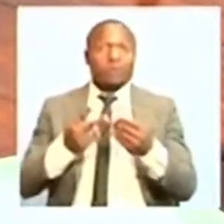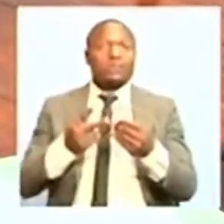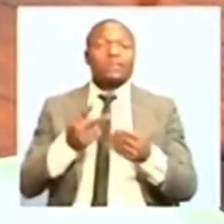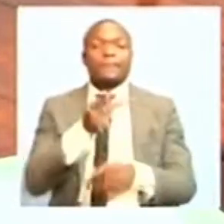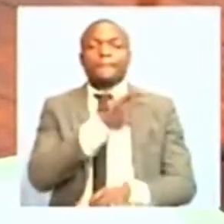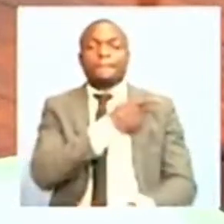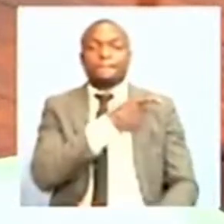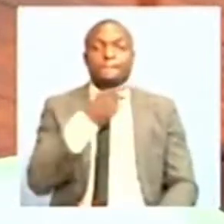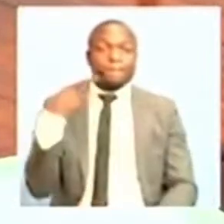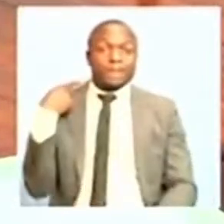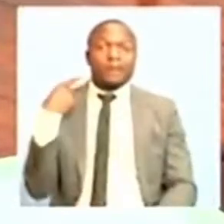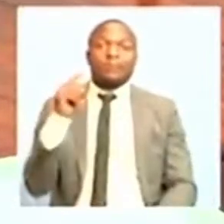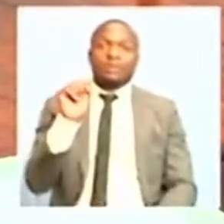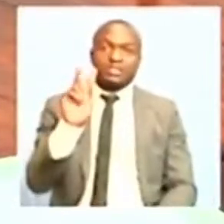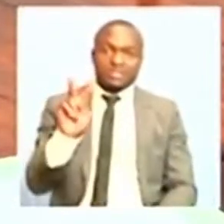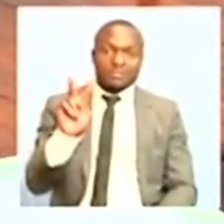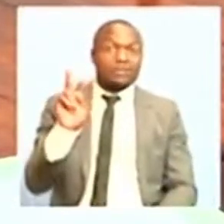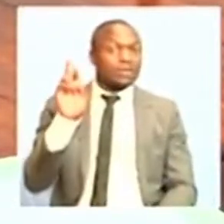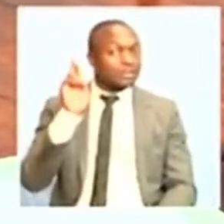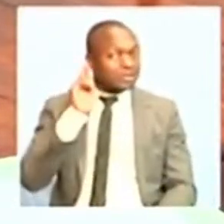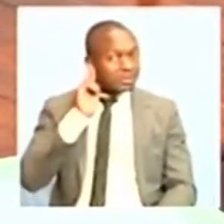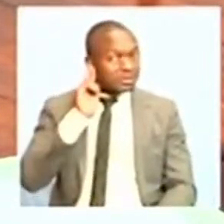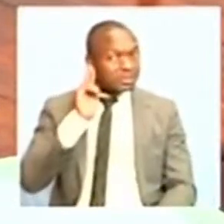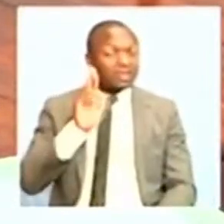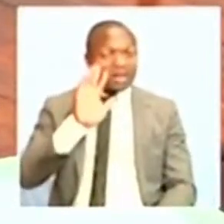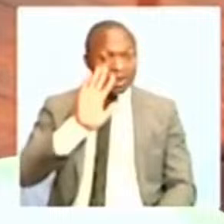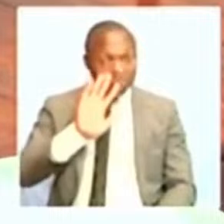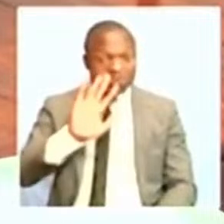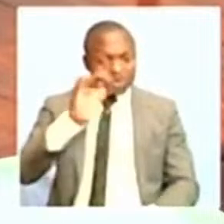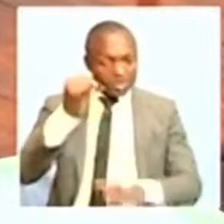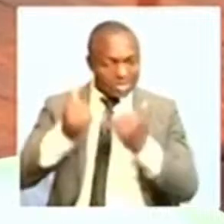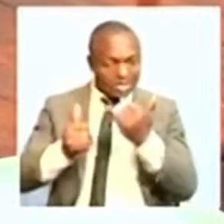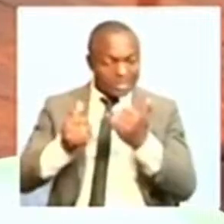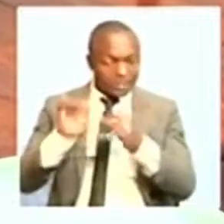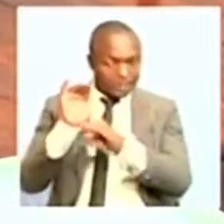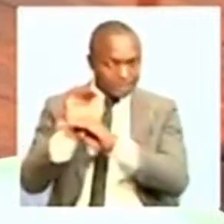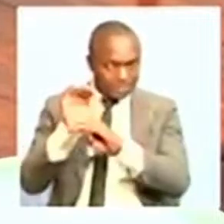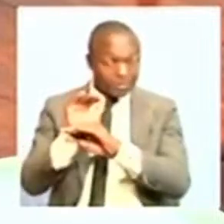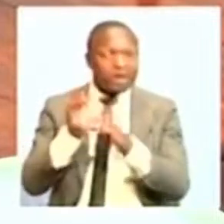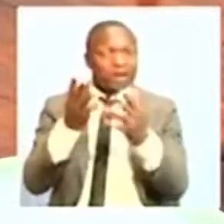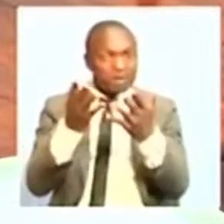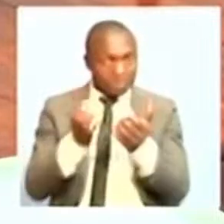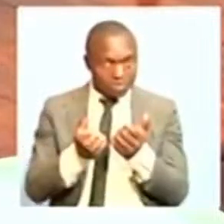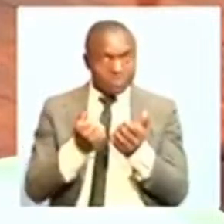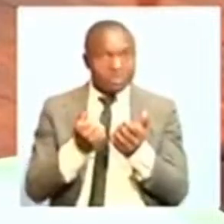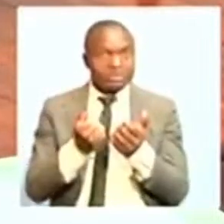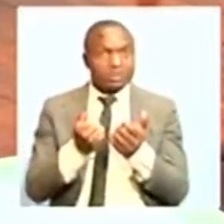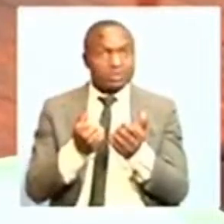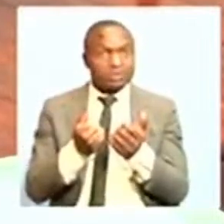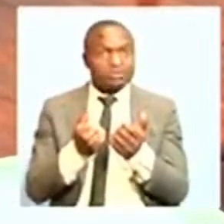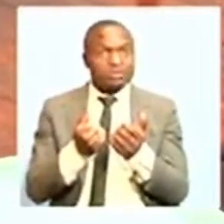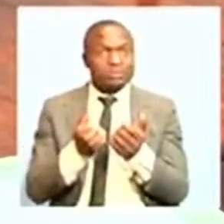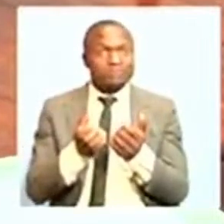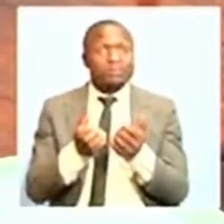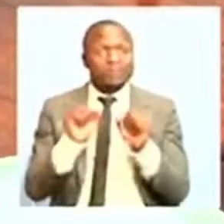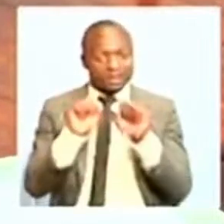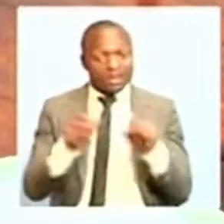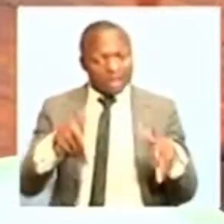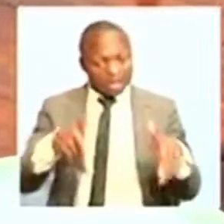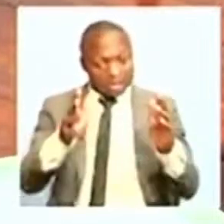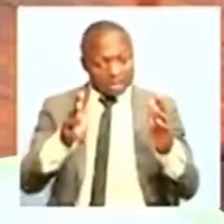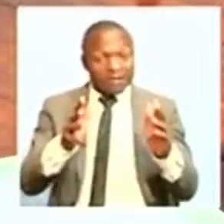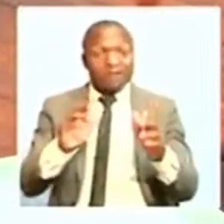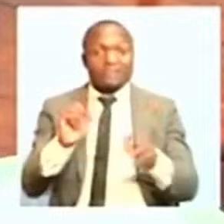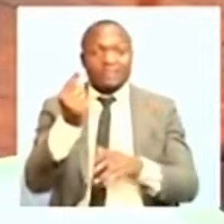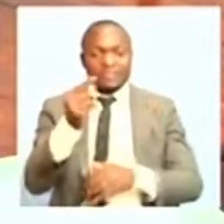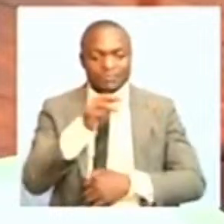TV. I'll keep a tag on your last comment. That's why I wanted. I'll still have a question on that one. But let me allow first the